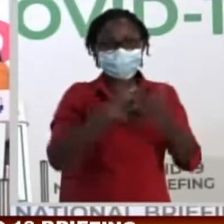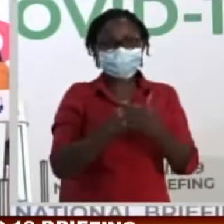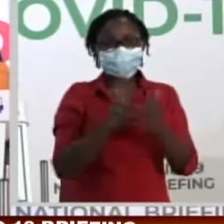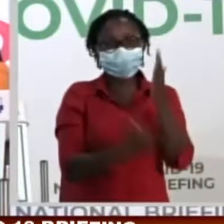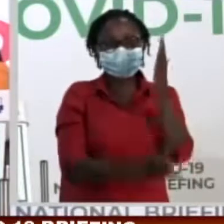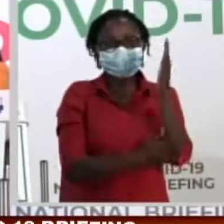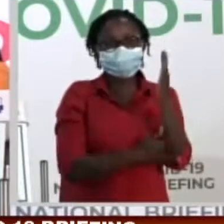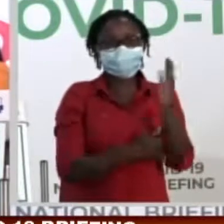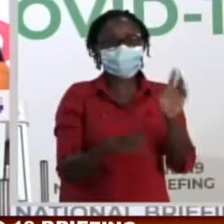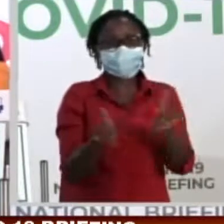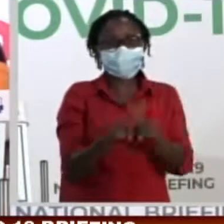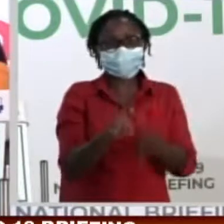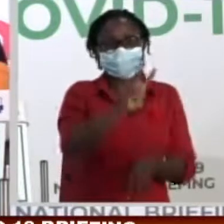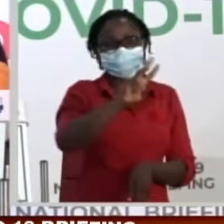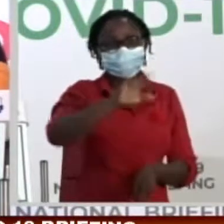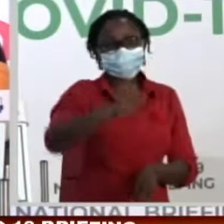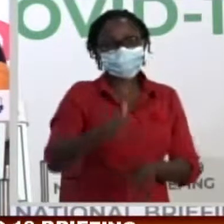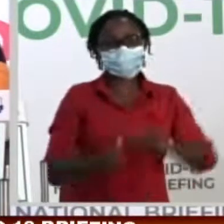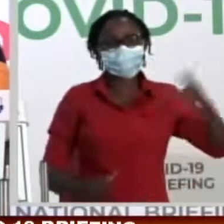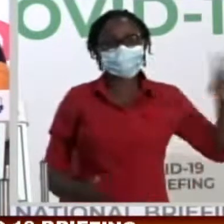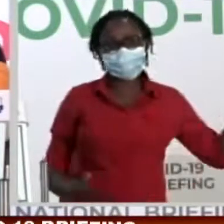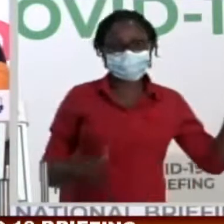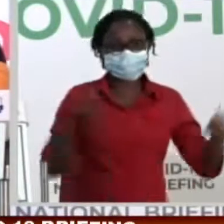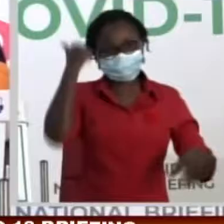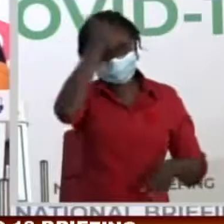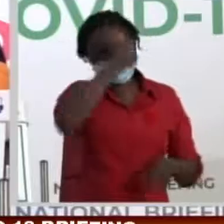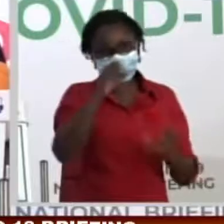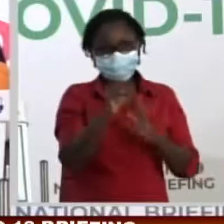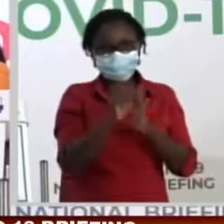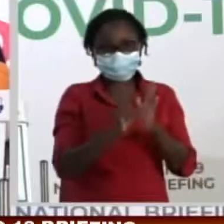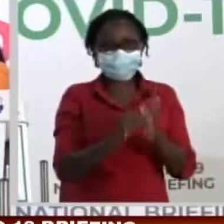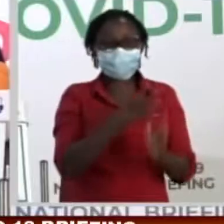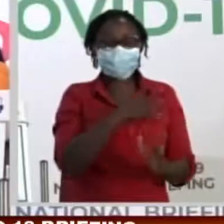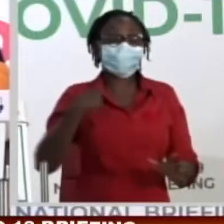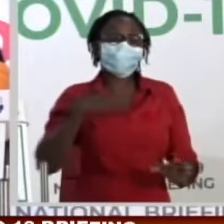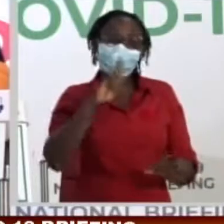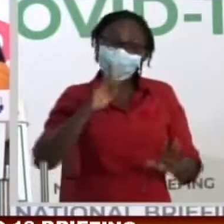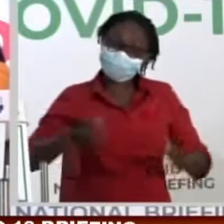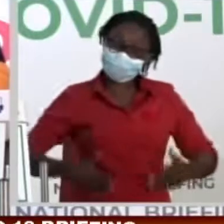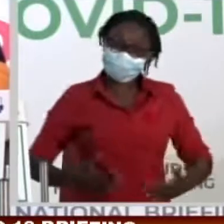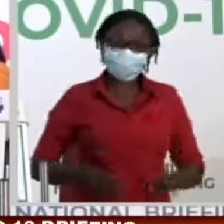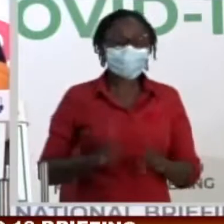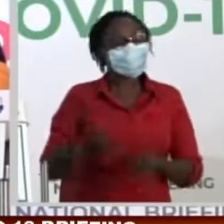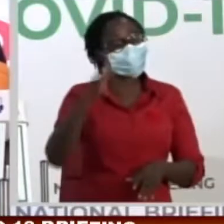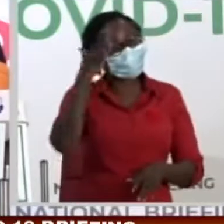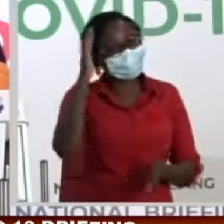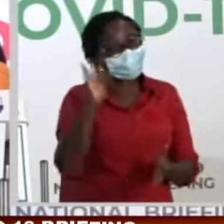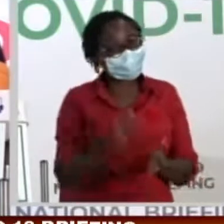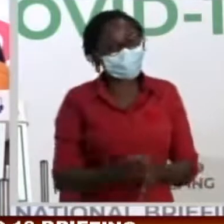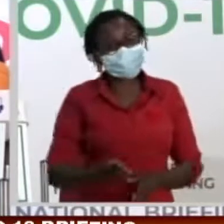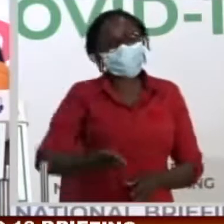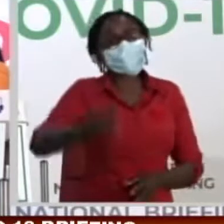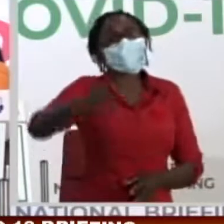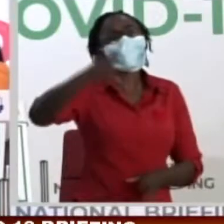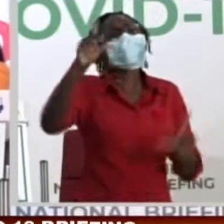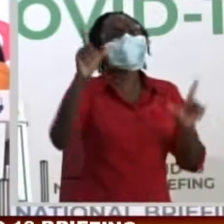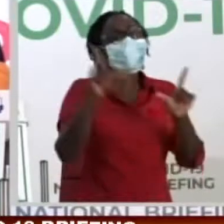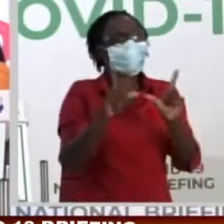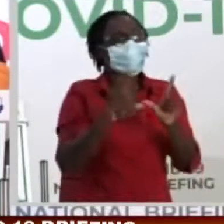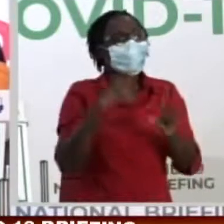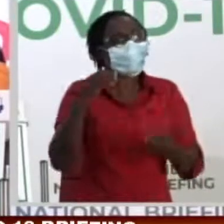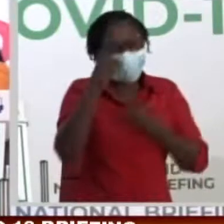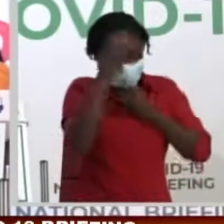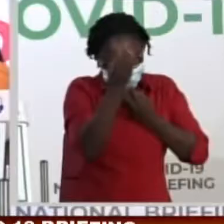African states, and the Presidential Task Force is happy to note the high level of compliance with the protocols for